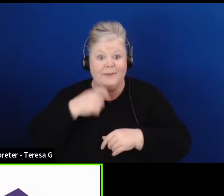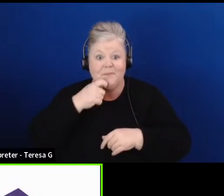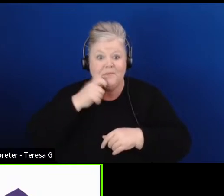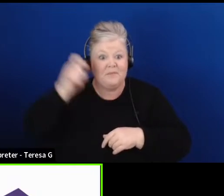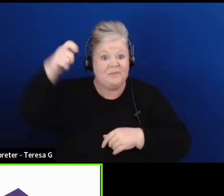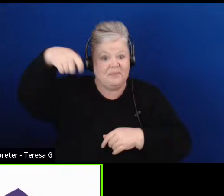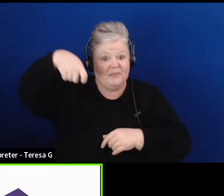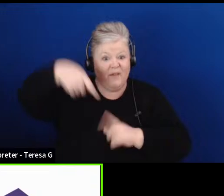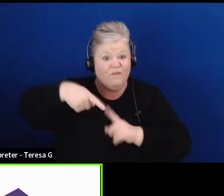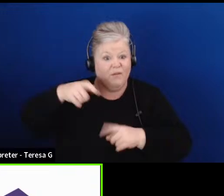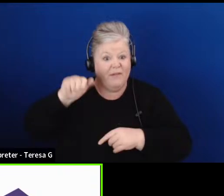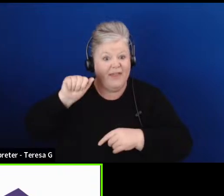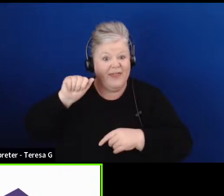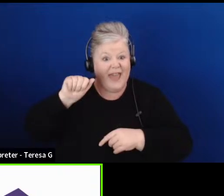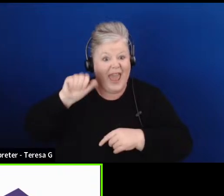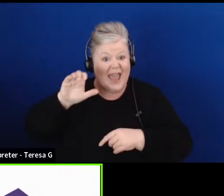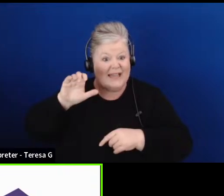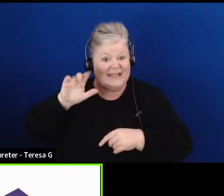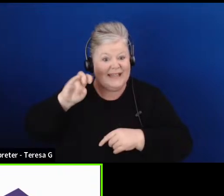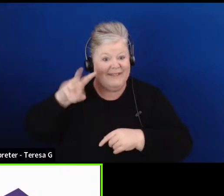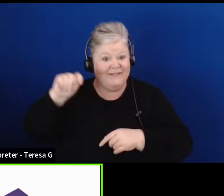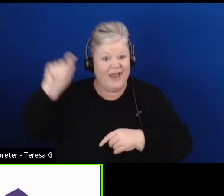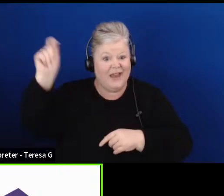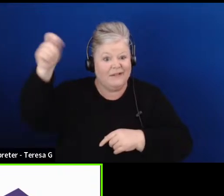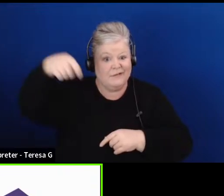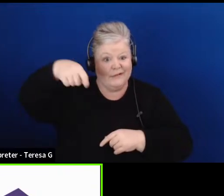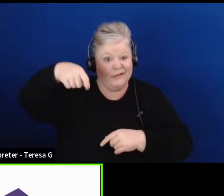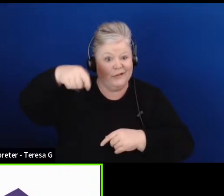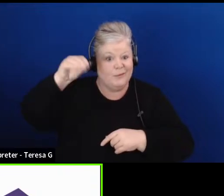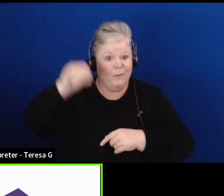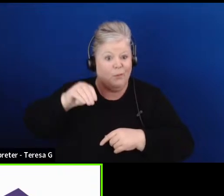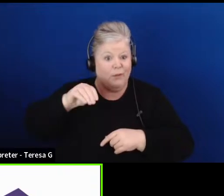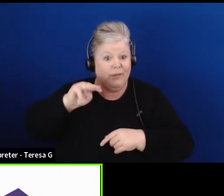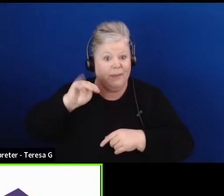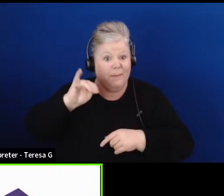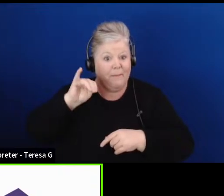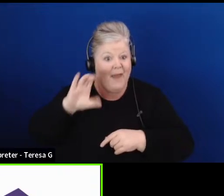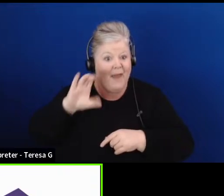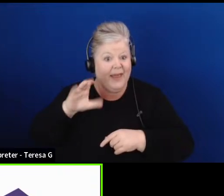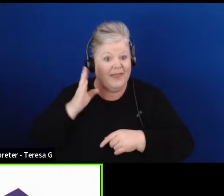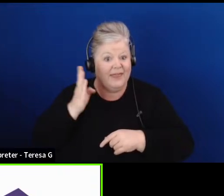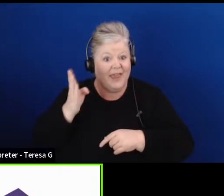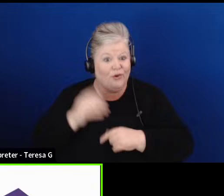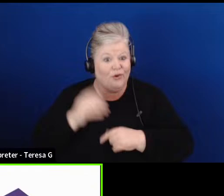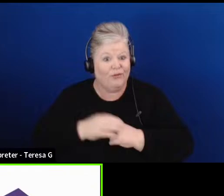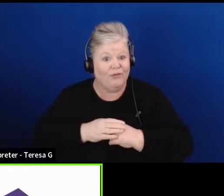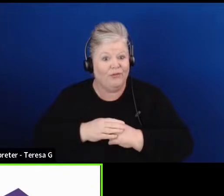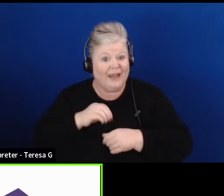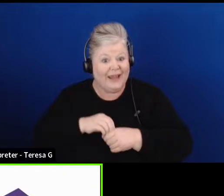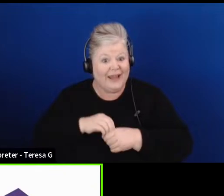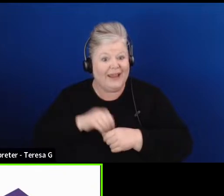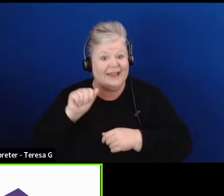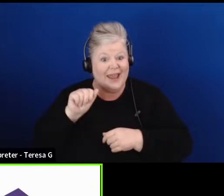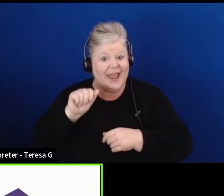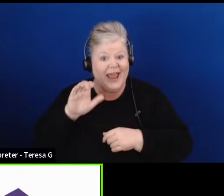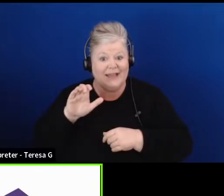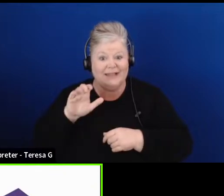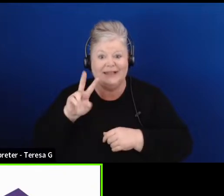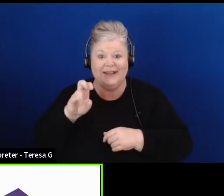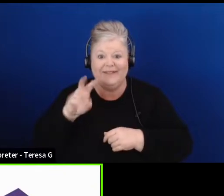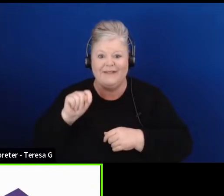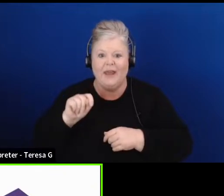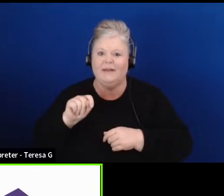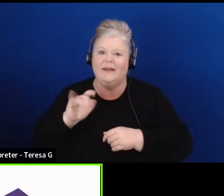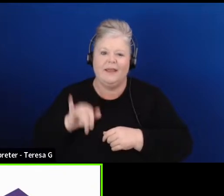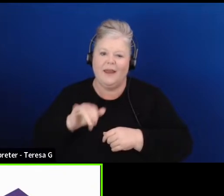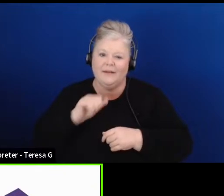Bless their hearts. The person who installed it didn't know where to put the mic. And it wasn't even a loop system. So when we find